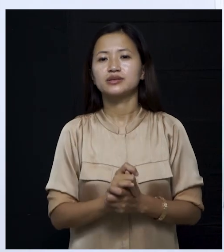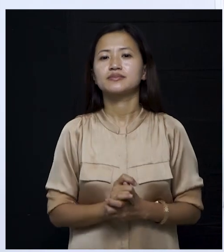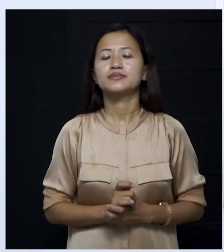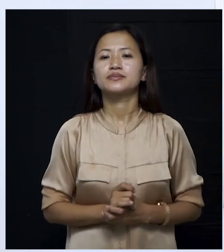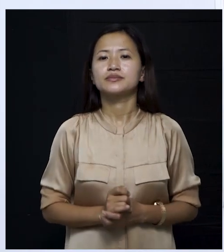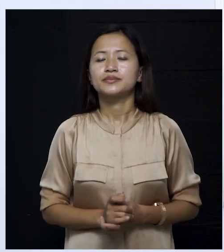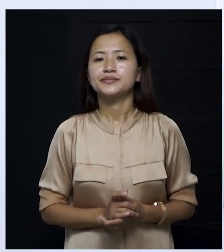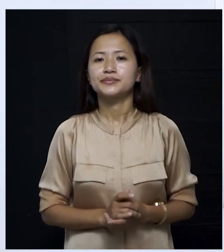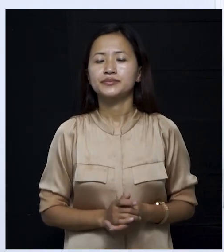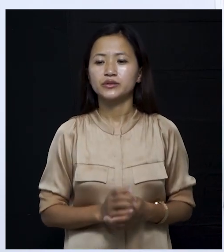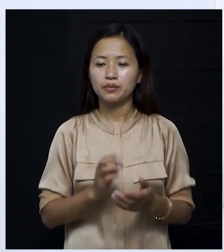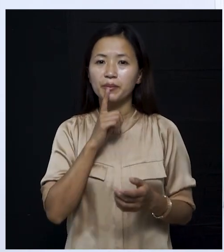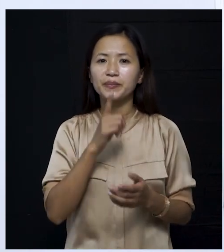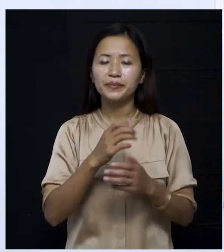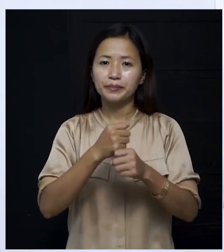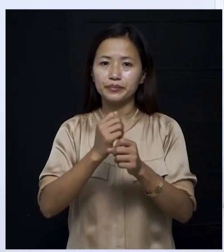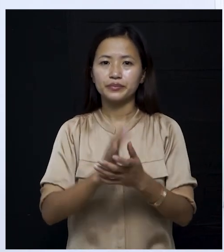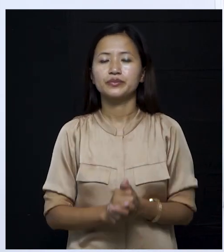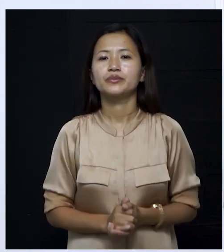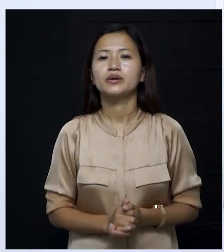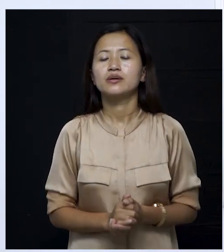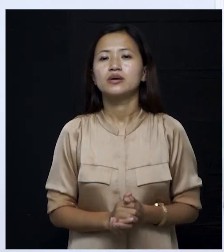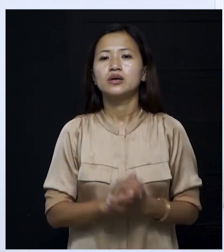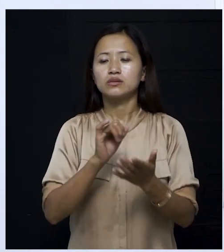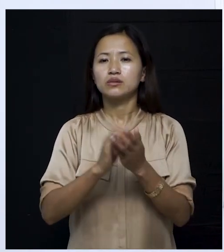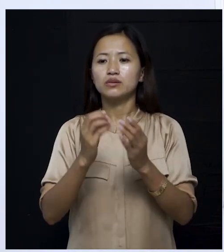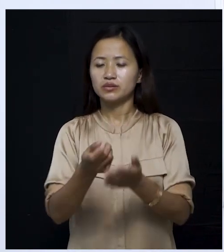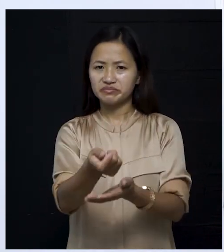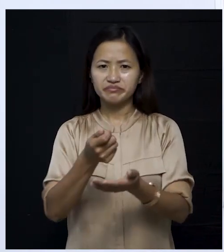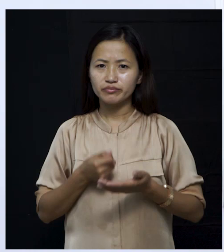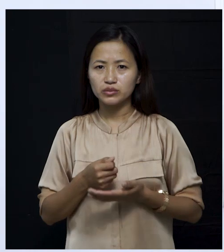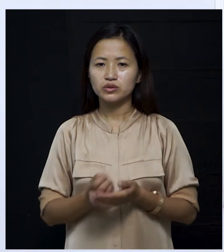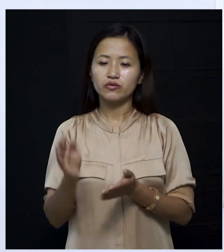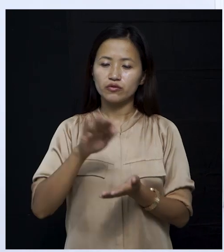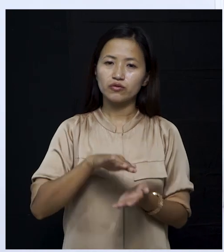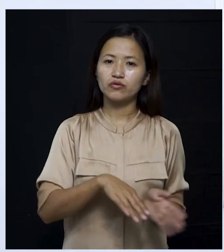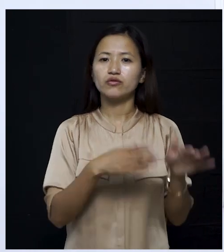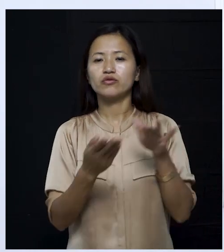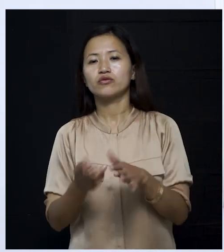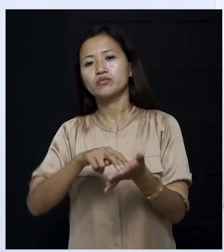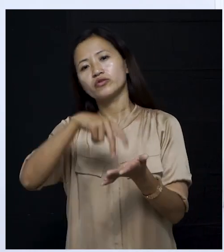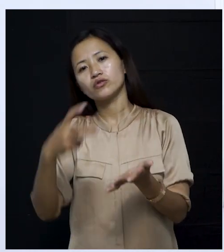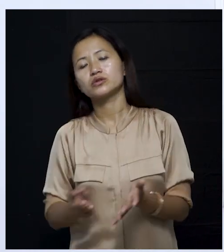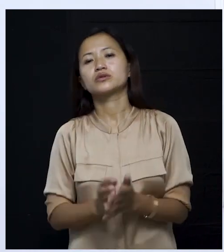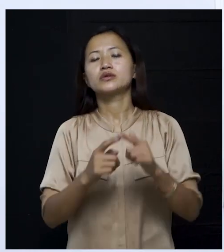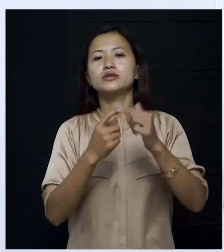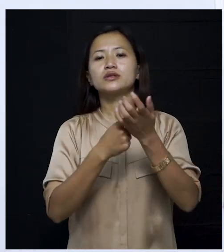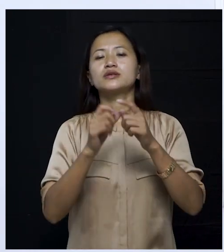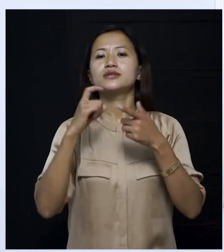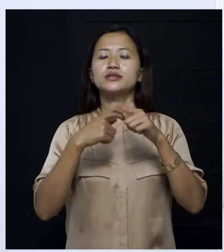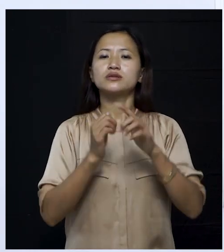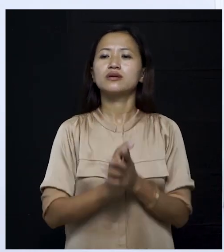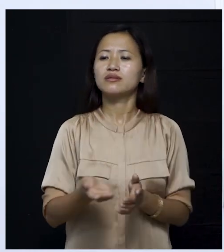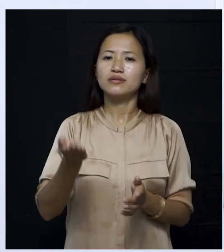it makes sure, okay, so it makes sure that the borrowers doesn't fall into a trap, because later on we are